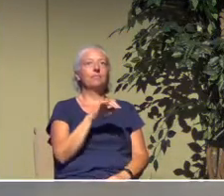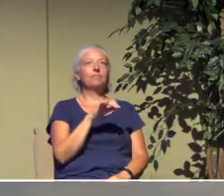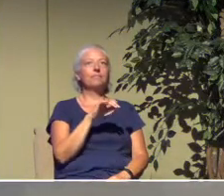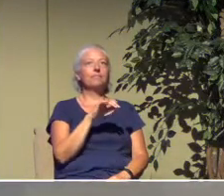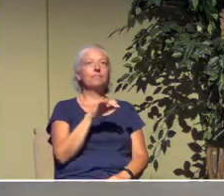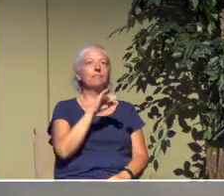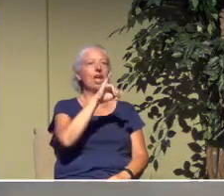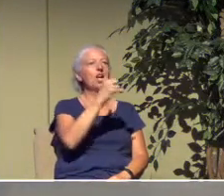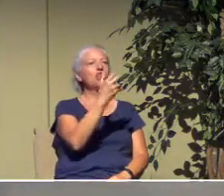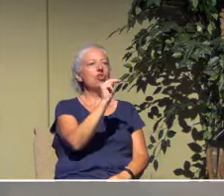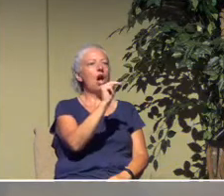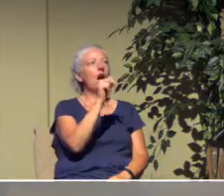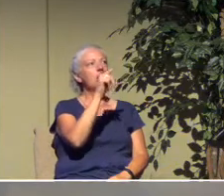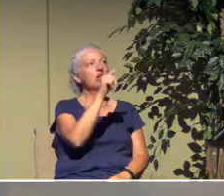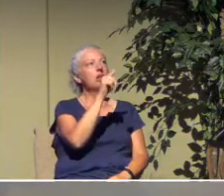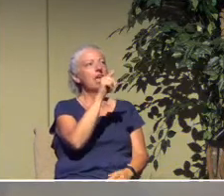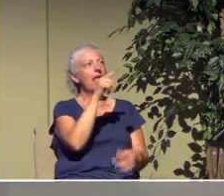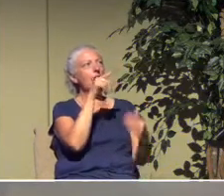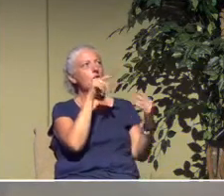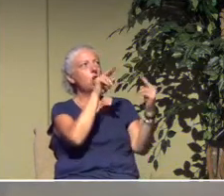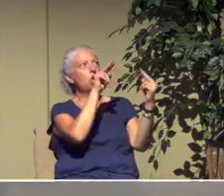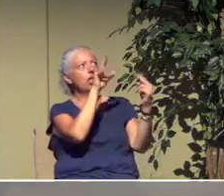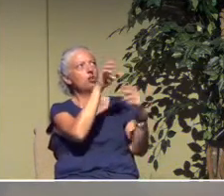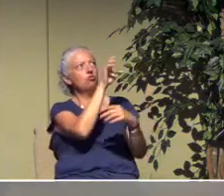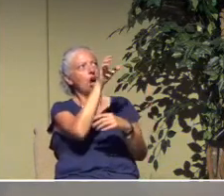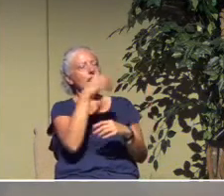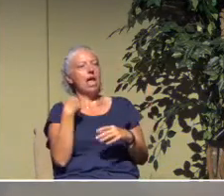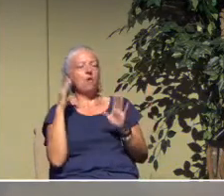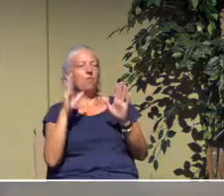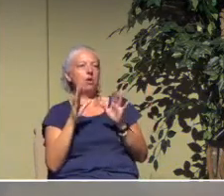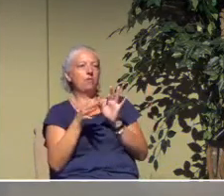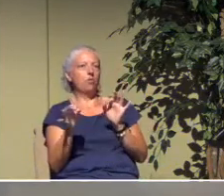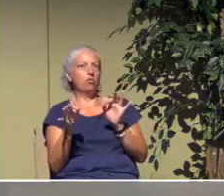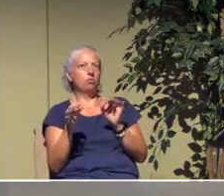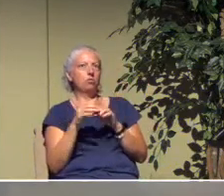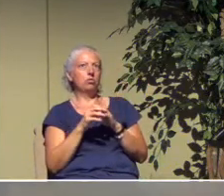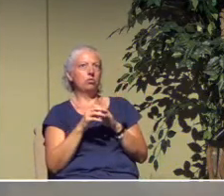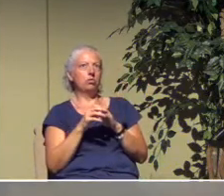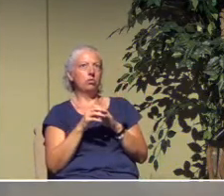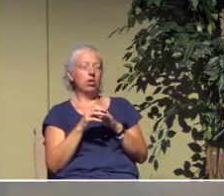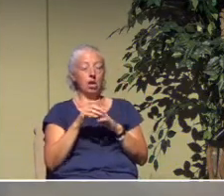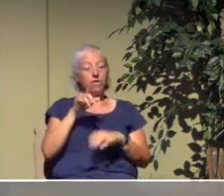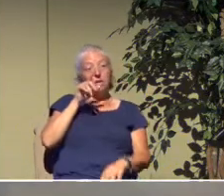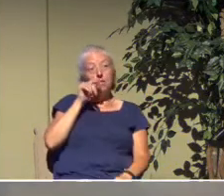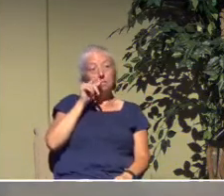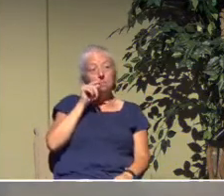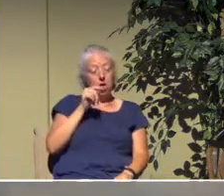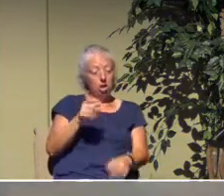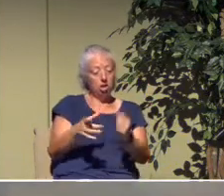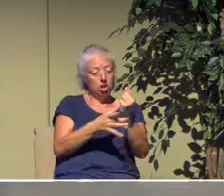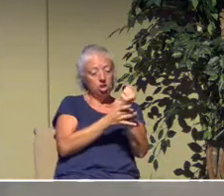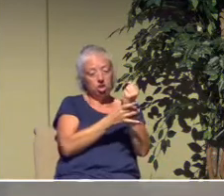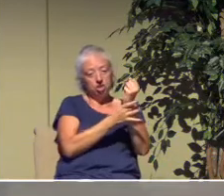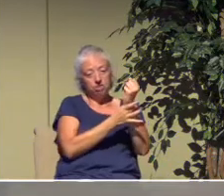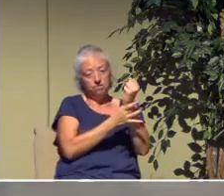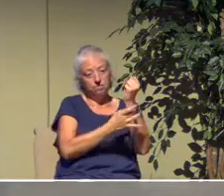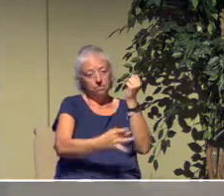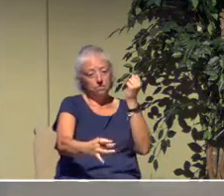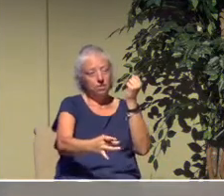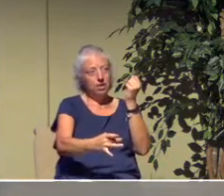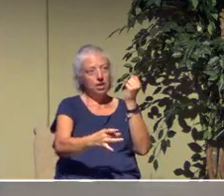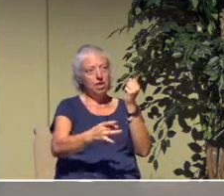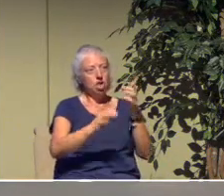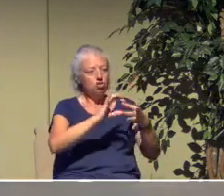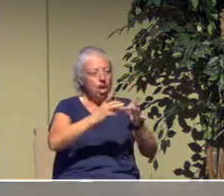amazing quote, and that is, if a bird is attached by a chain or by a string, it doesn't matter because it still